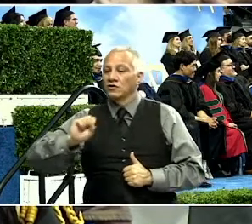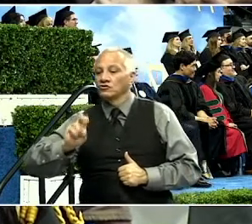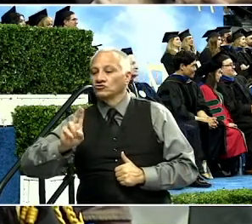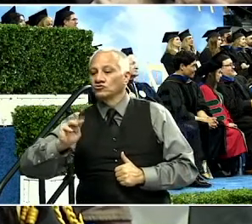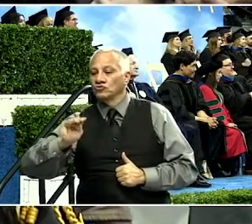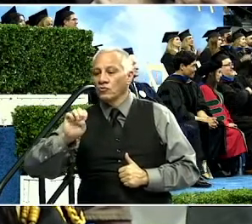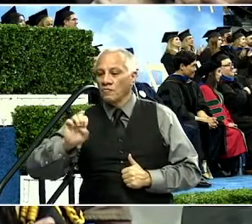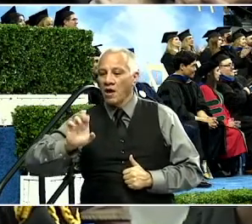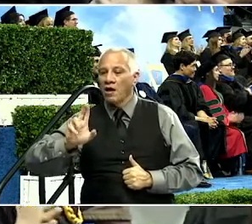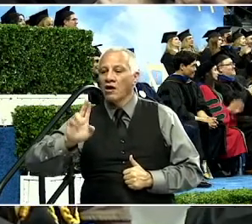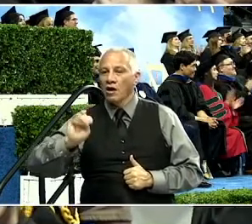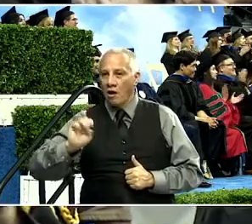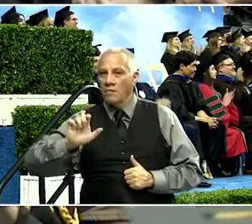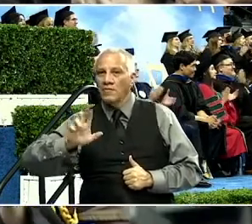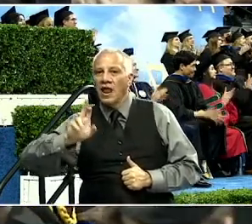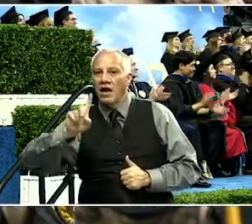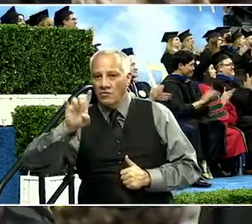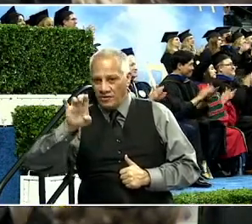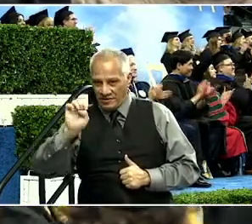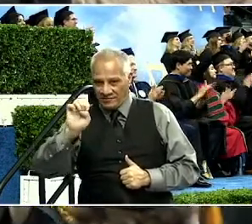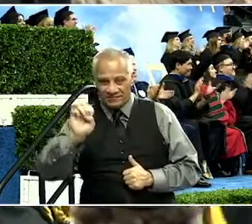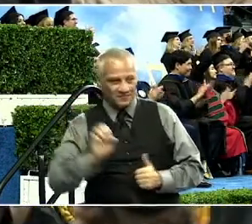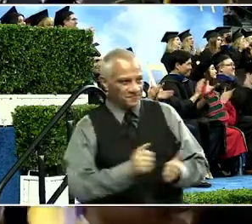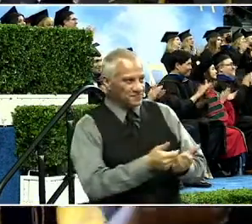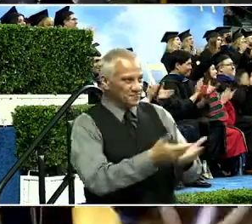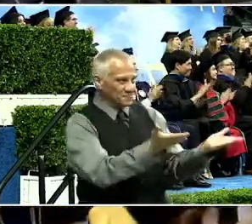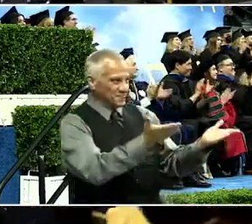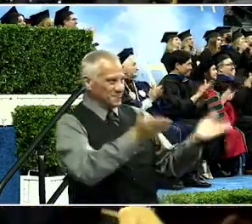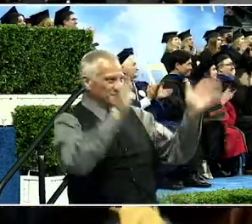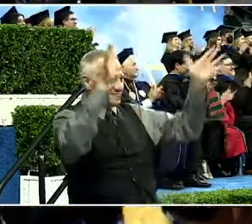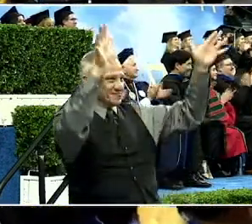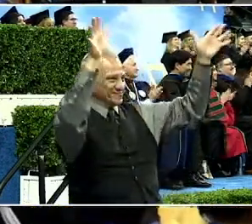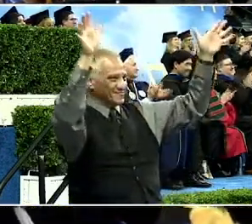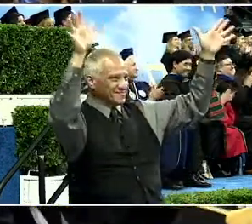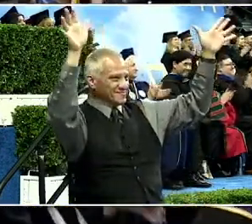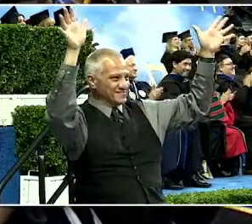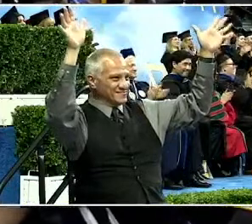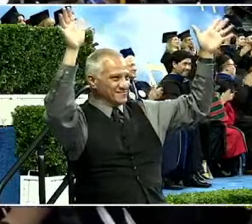laude. Please stand if you are able to be recognized.